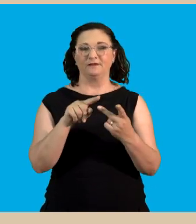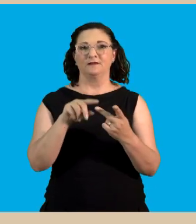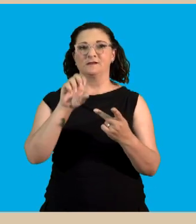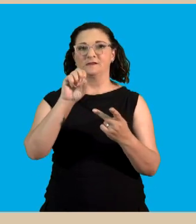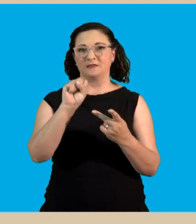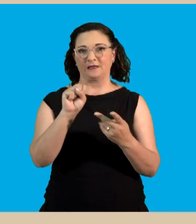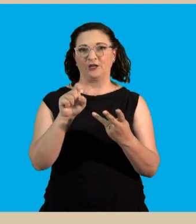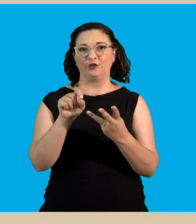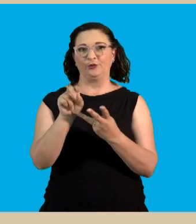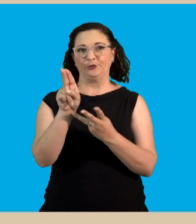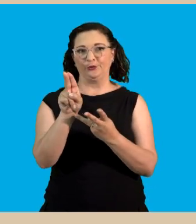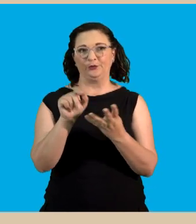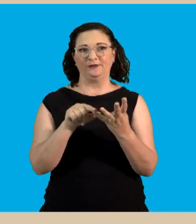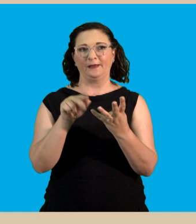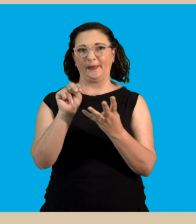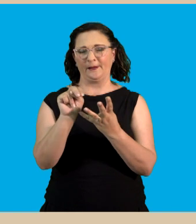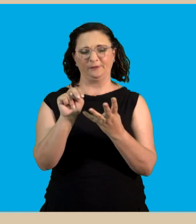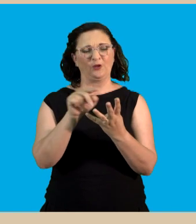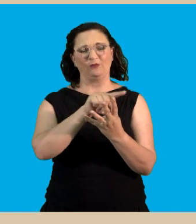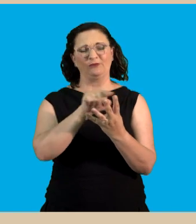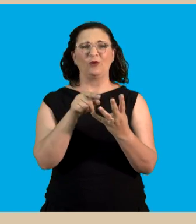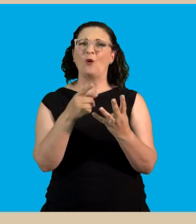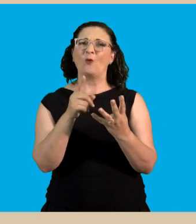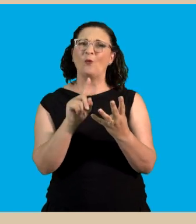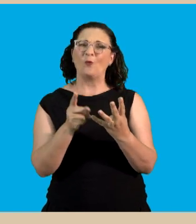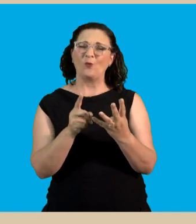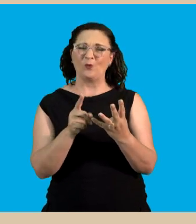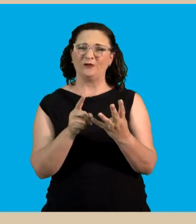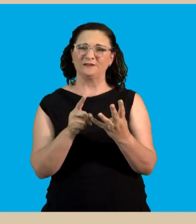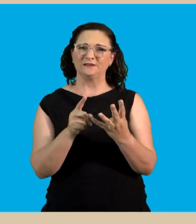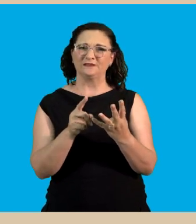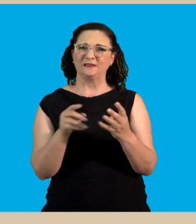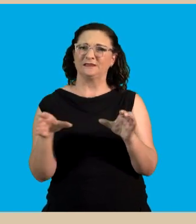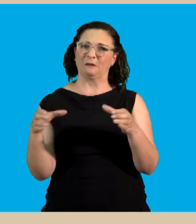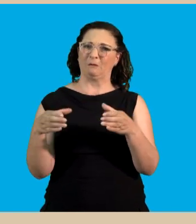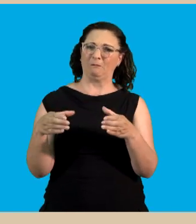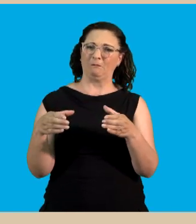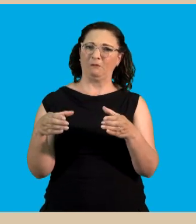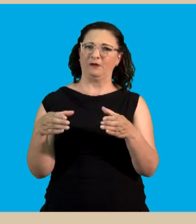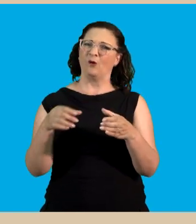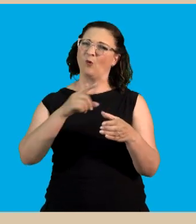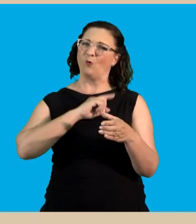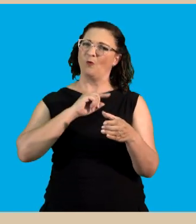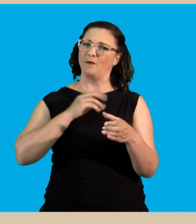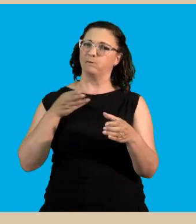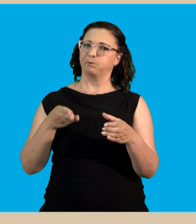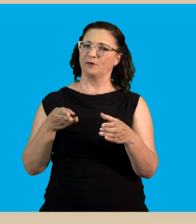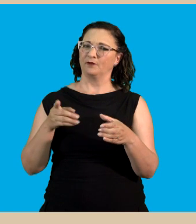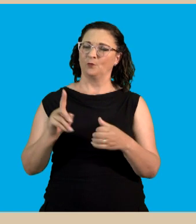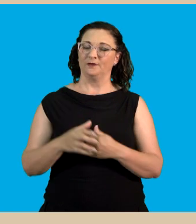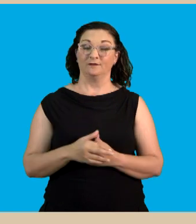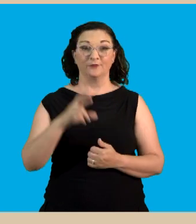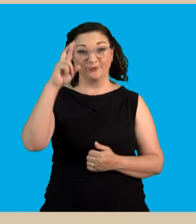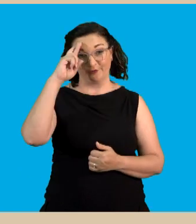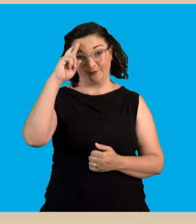Saturn, Uranus, and Neptune? Why are they called this? Right, if you